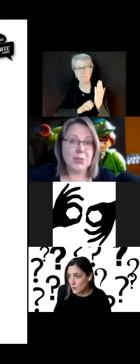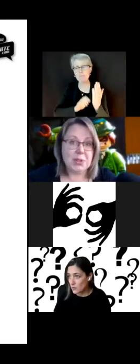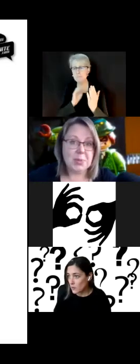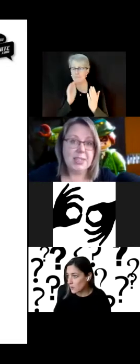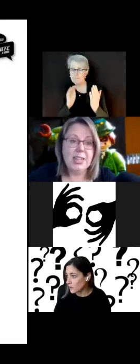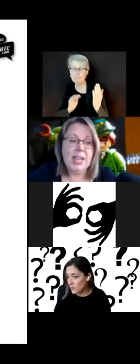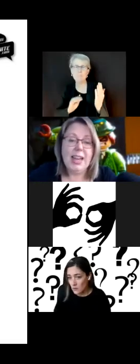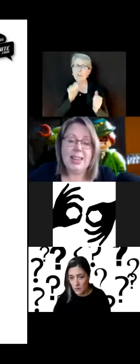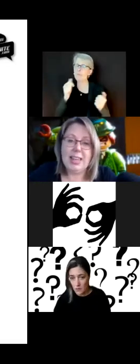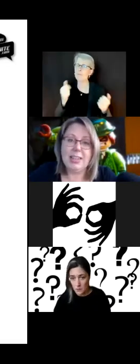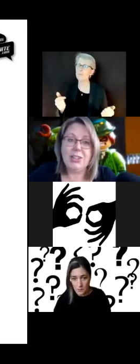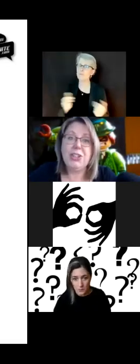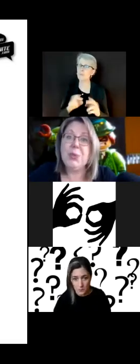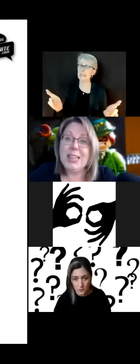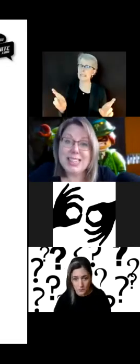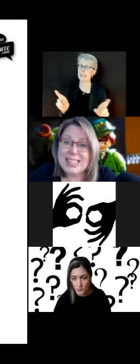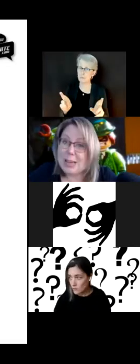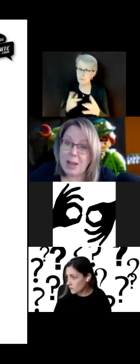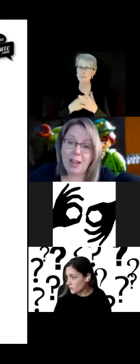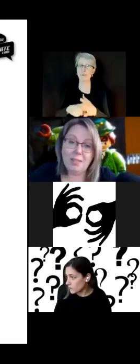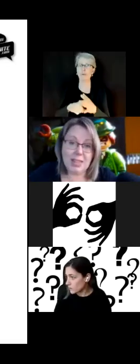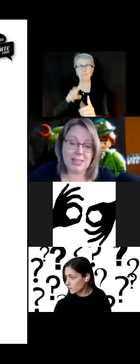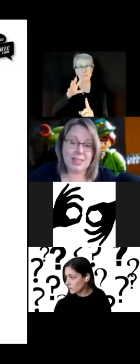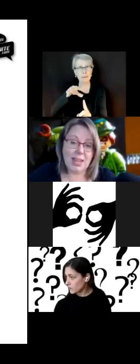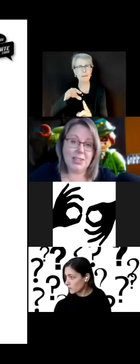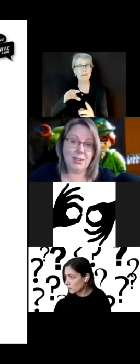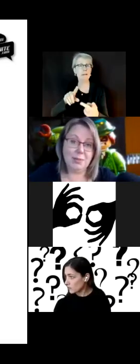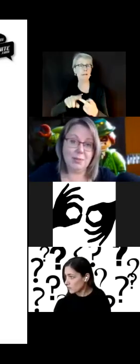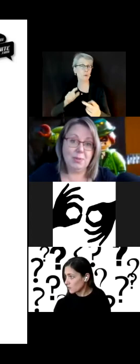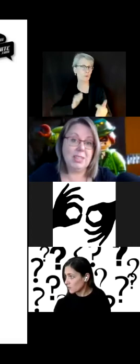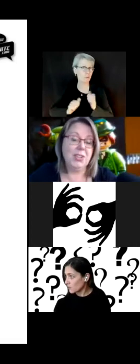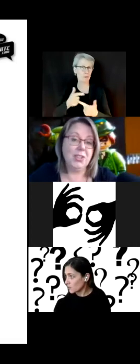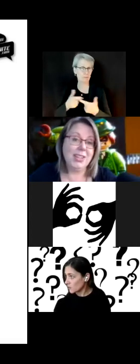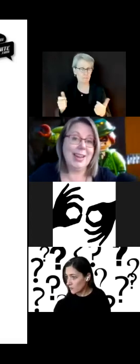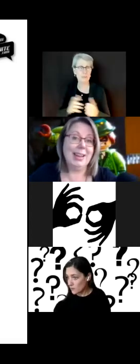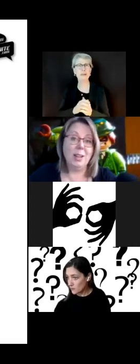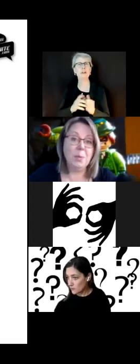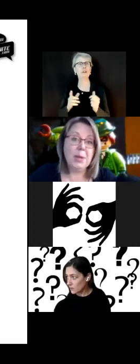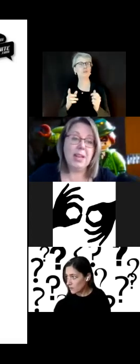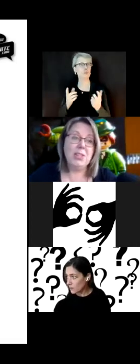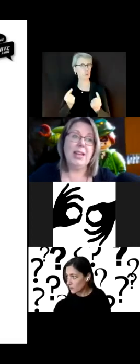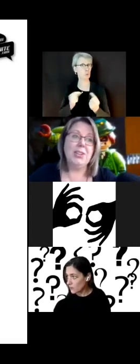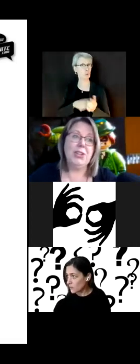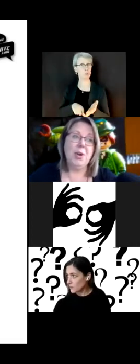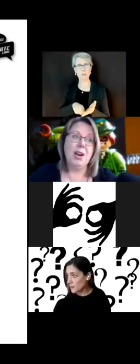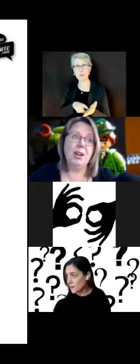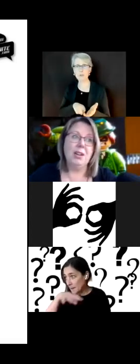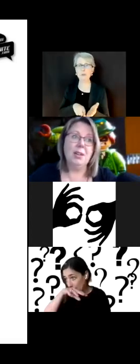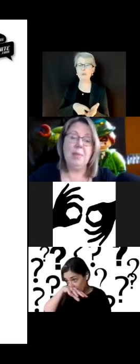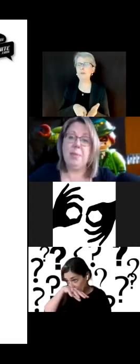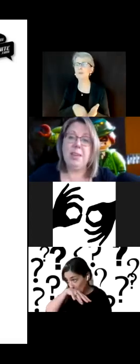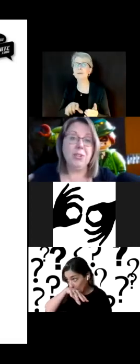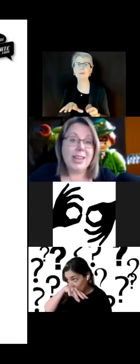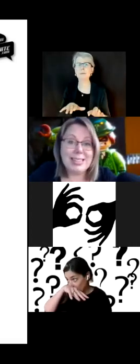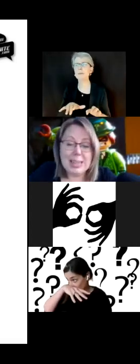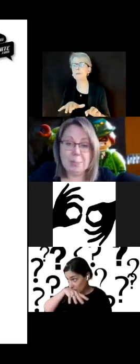going forward, I think doing some of this kind of research can help so that you are